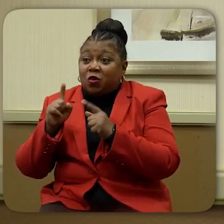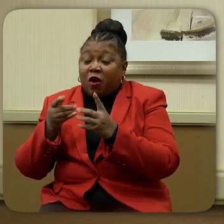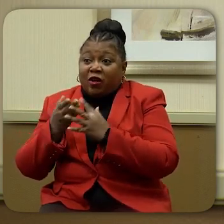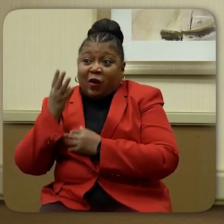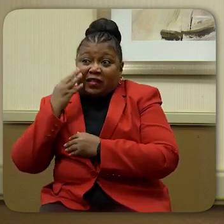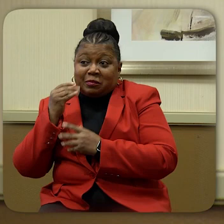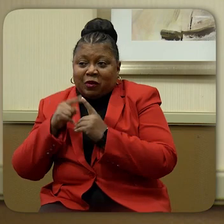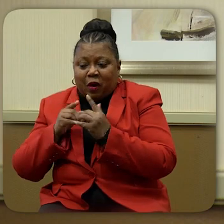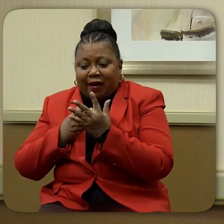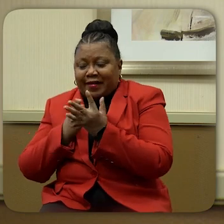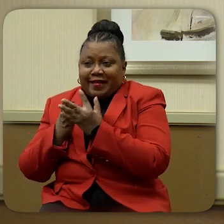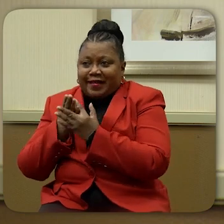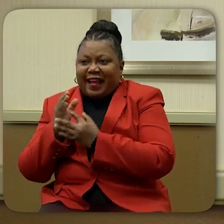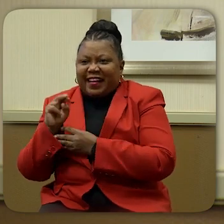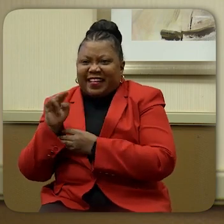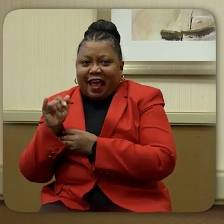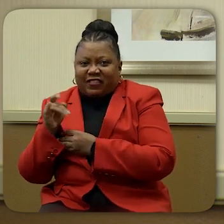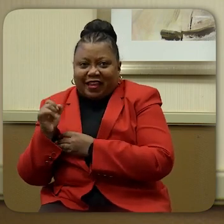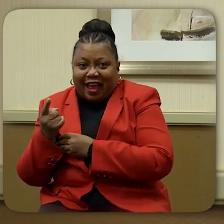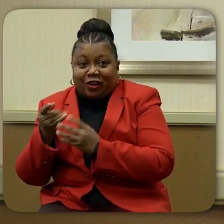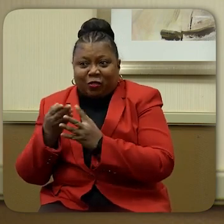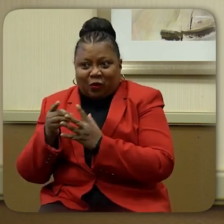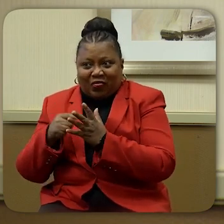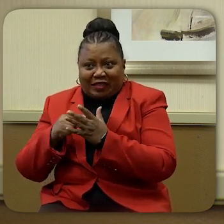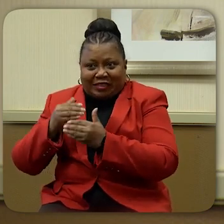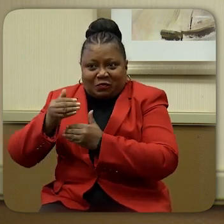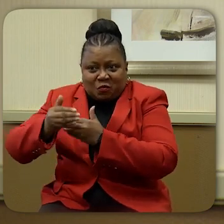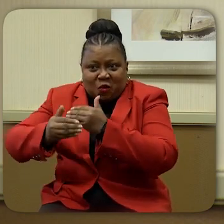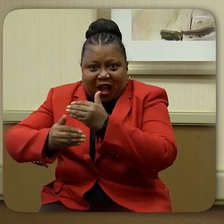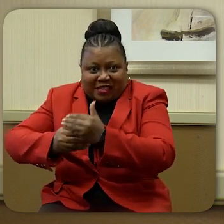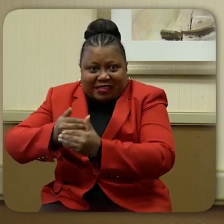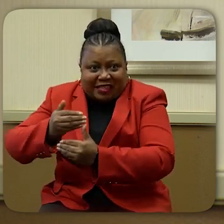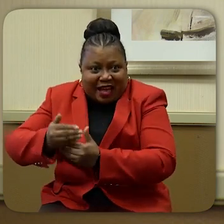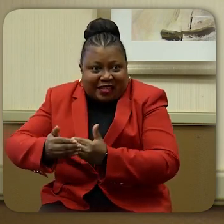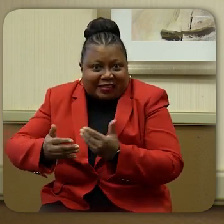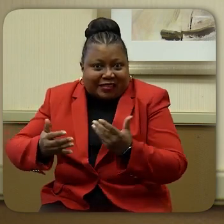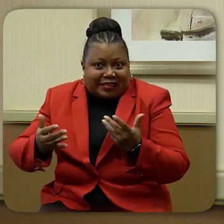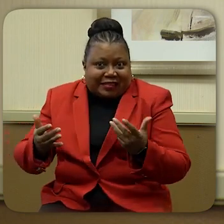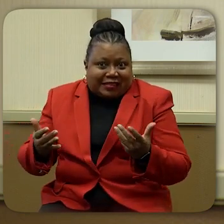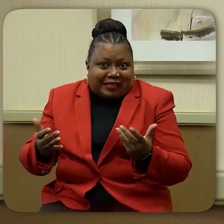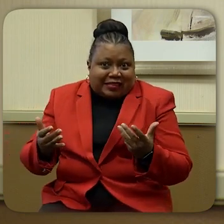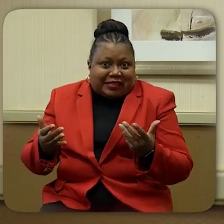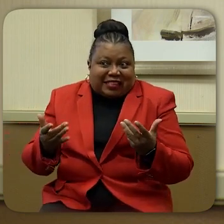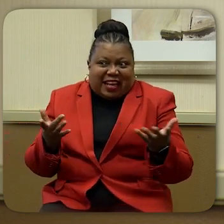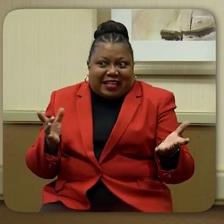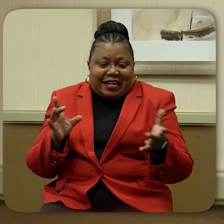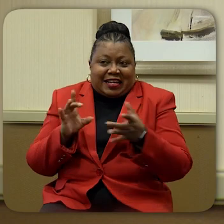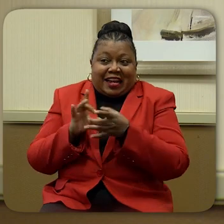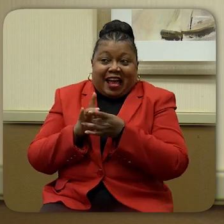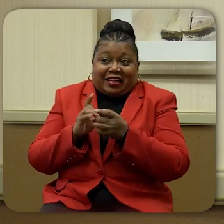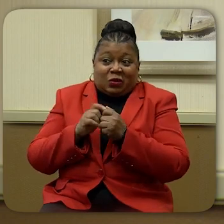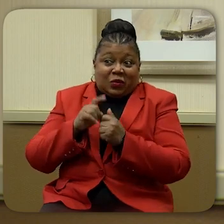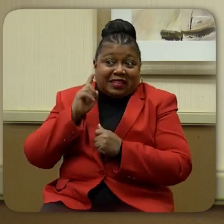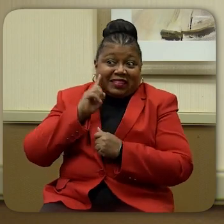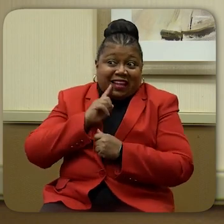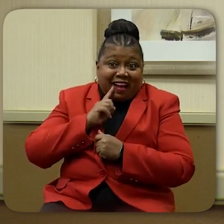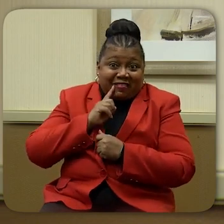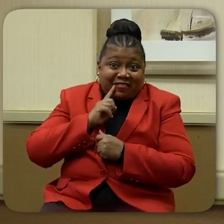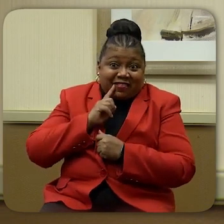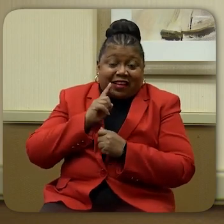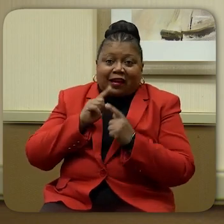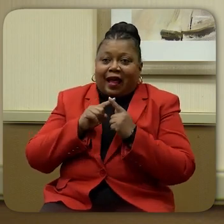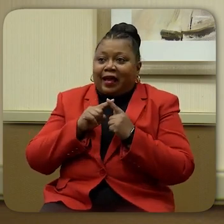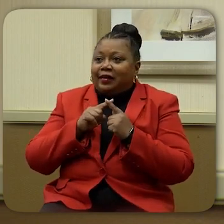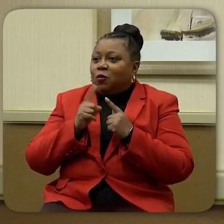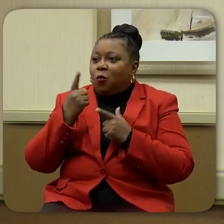this or navigating through this process in connecting with deafness also, like